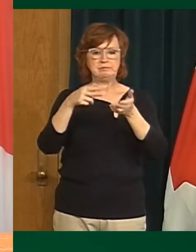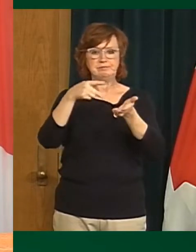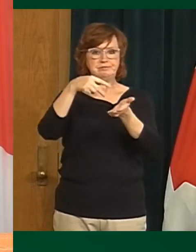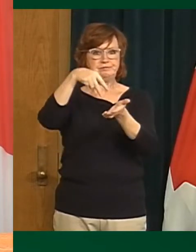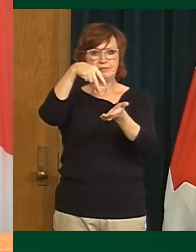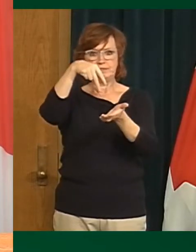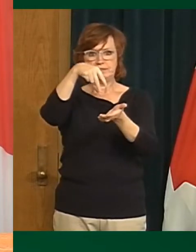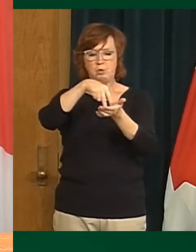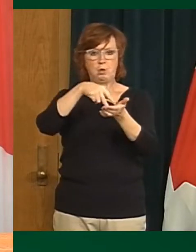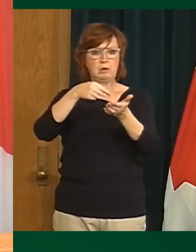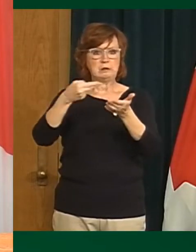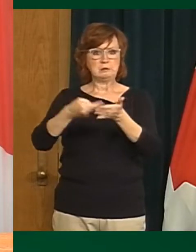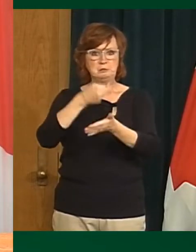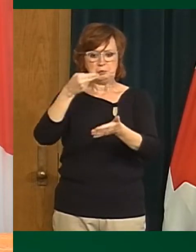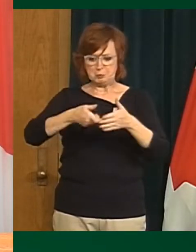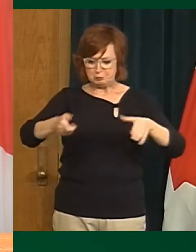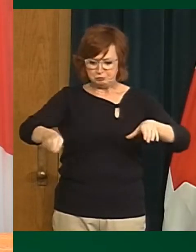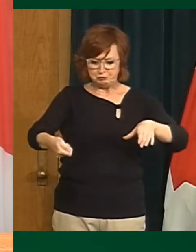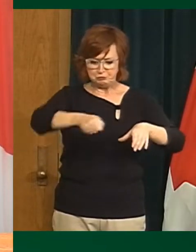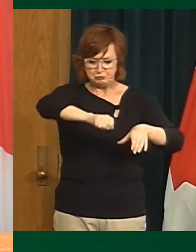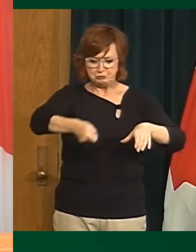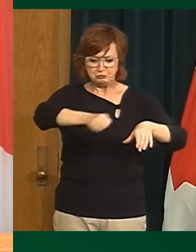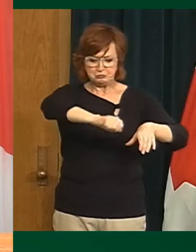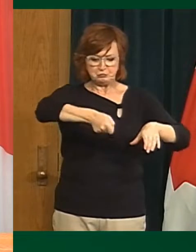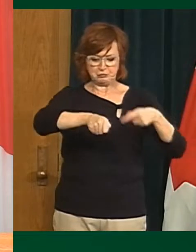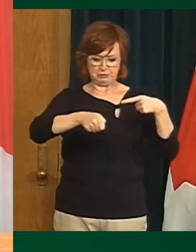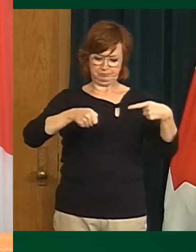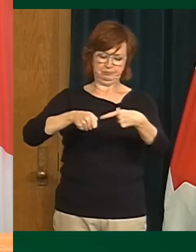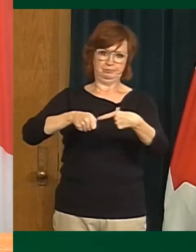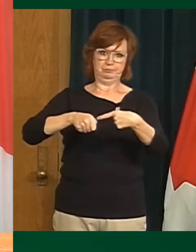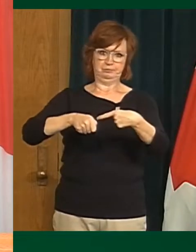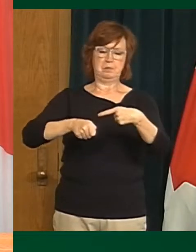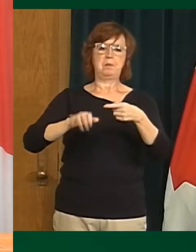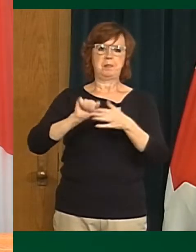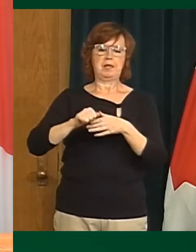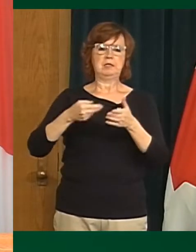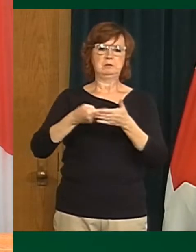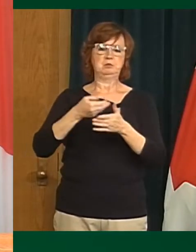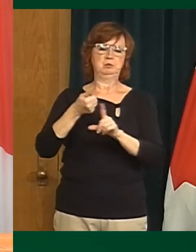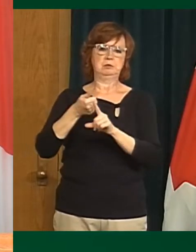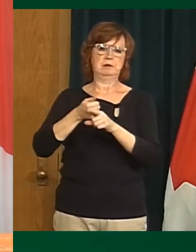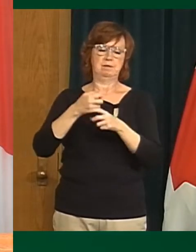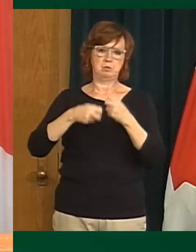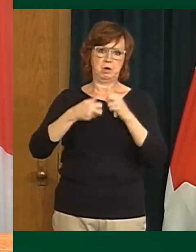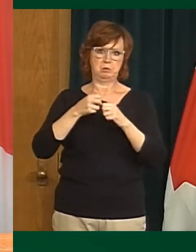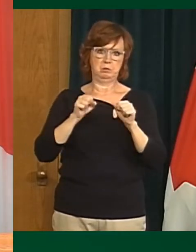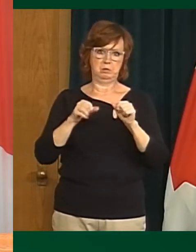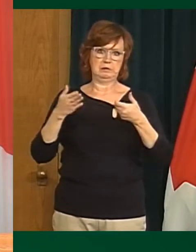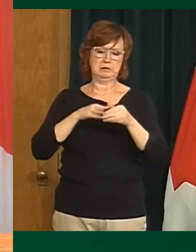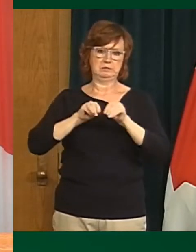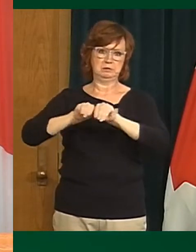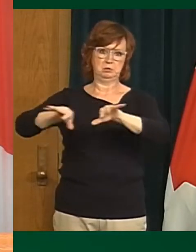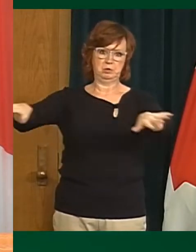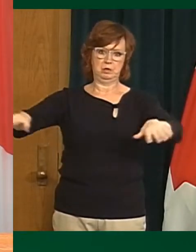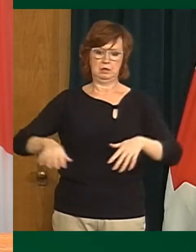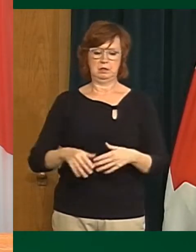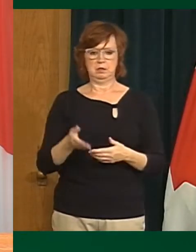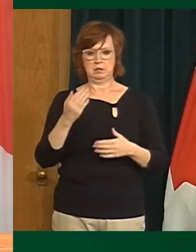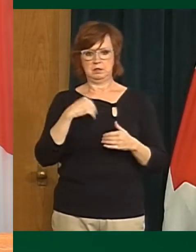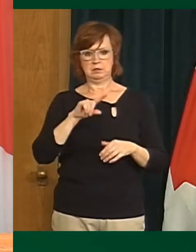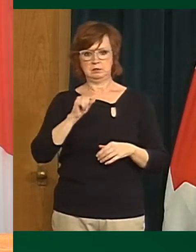summer. Follow-up, Steph? Yeah, now that the testing has expanded to people with no symptoms who are working outside their